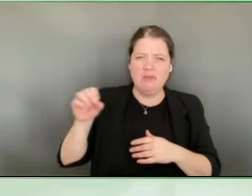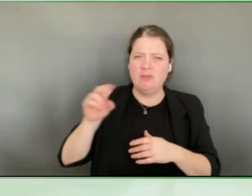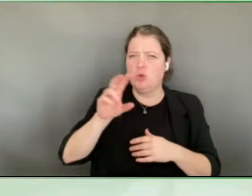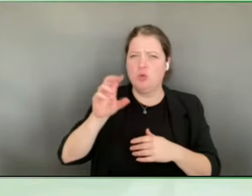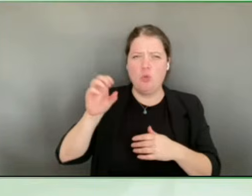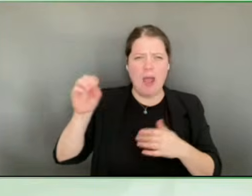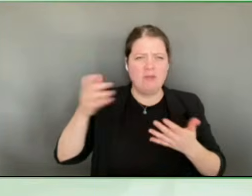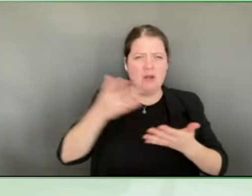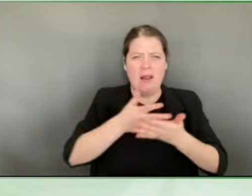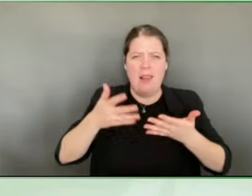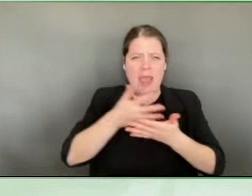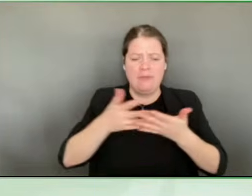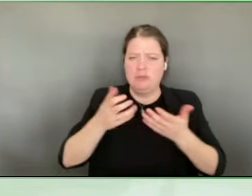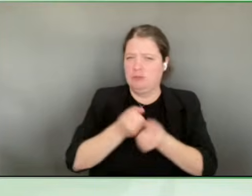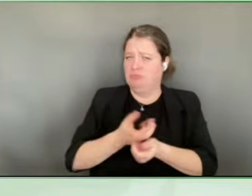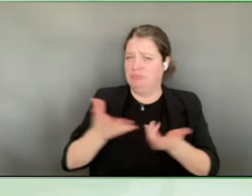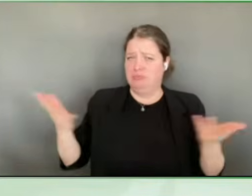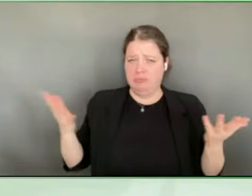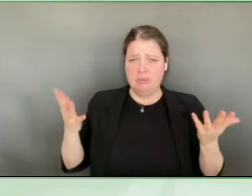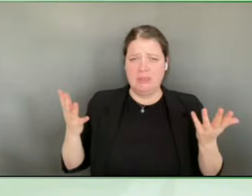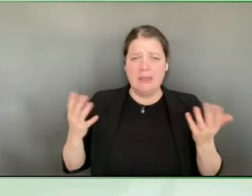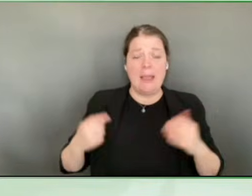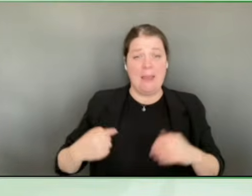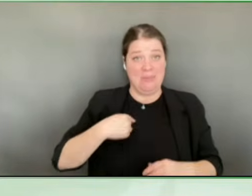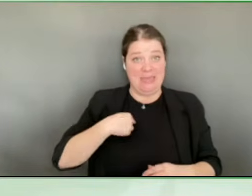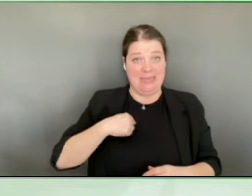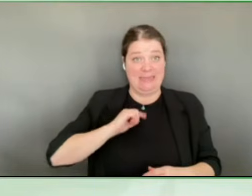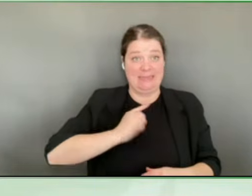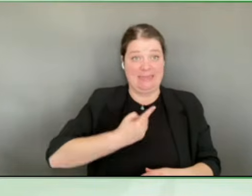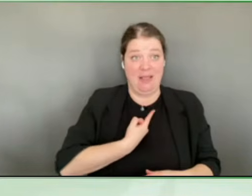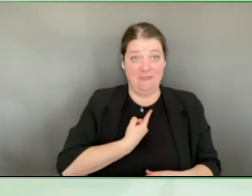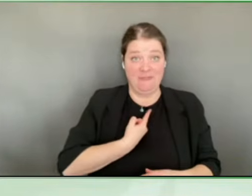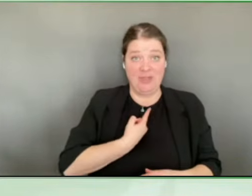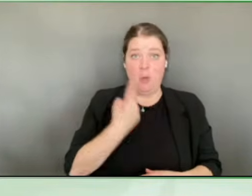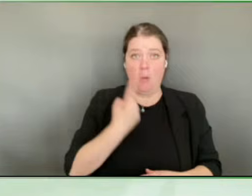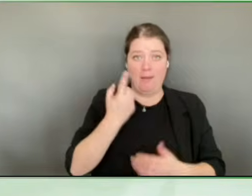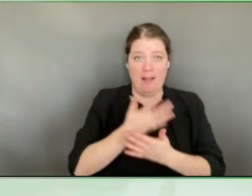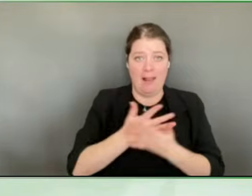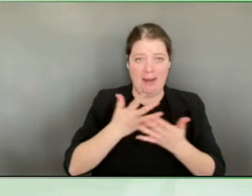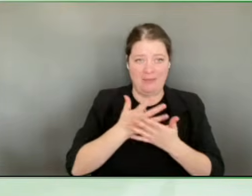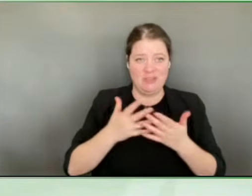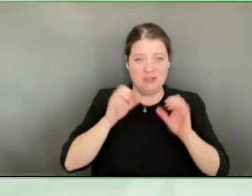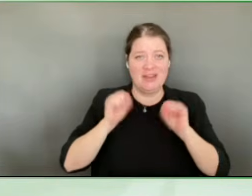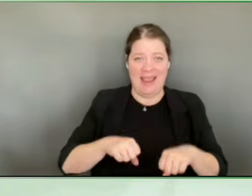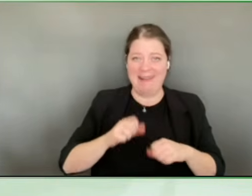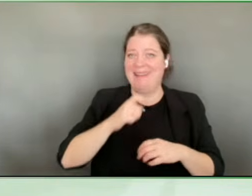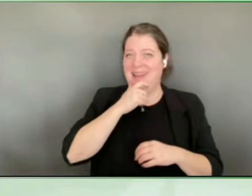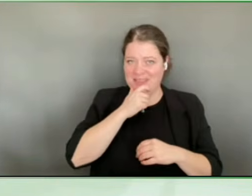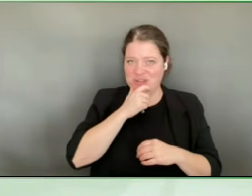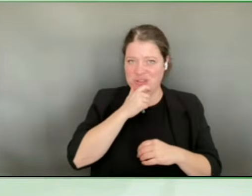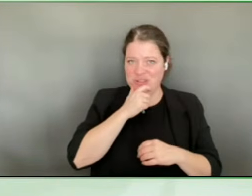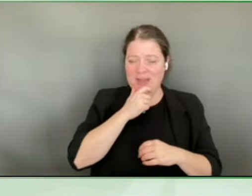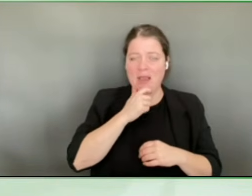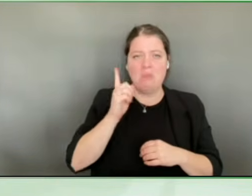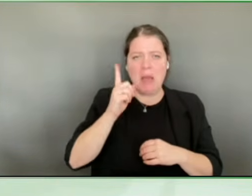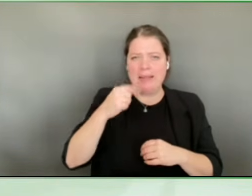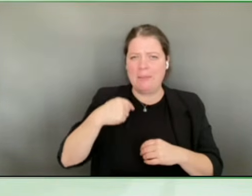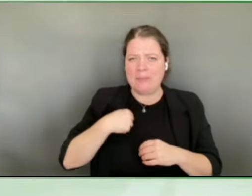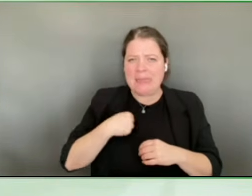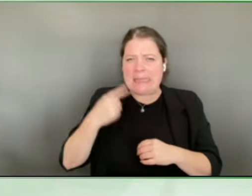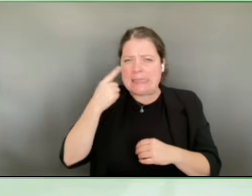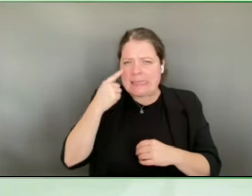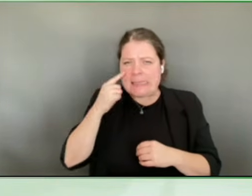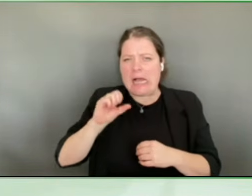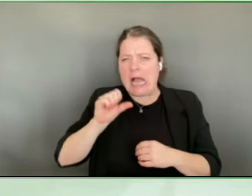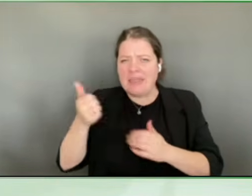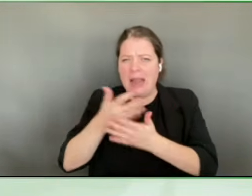speaker myself, apart from English, then what works for me when I'm trying to speak a different language is to speak in small words, or to